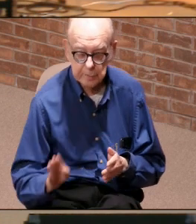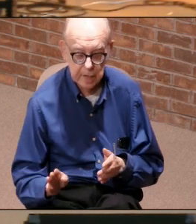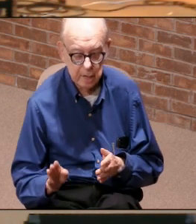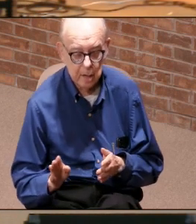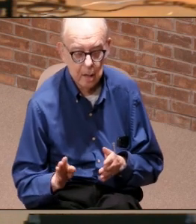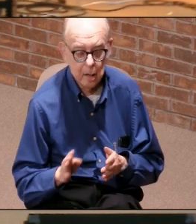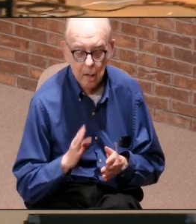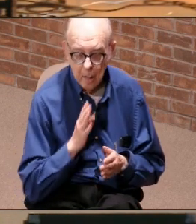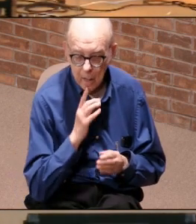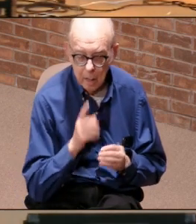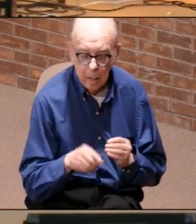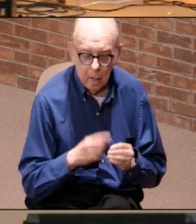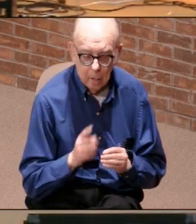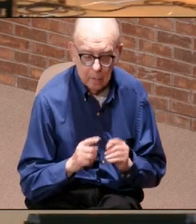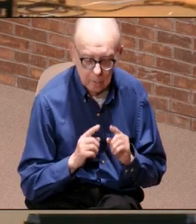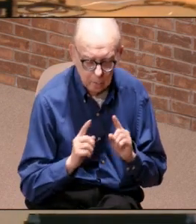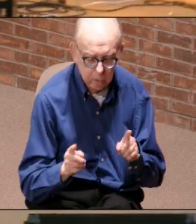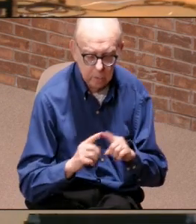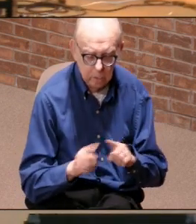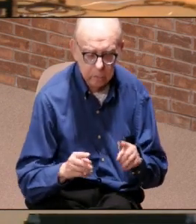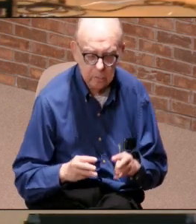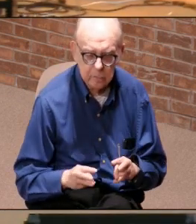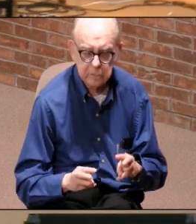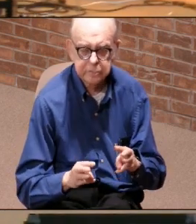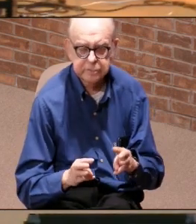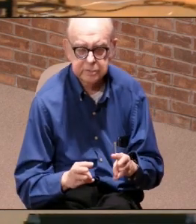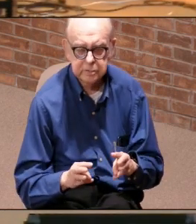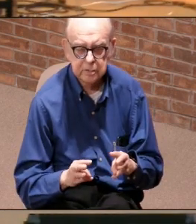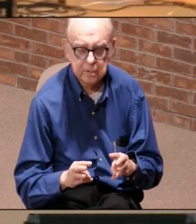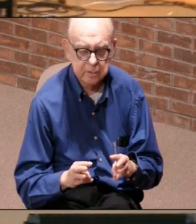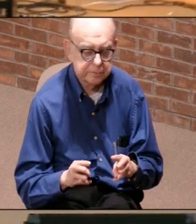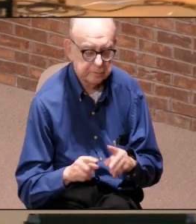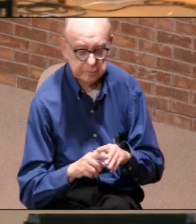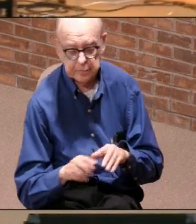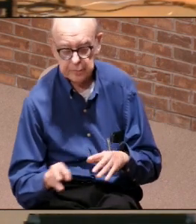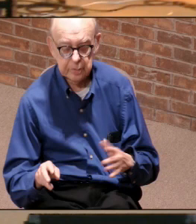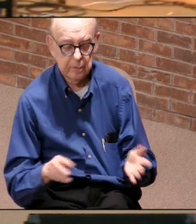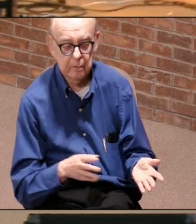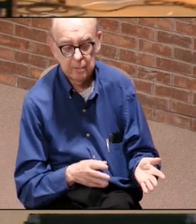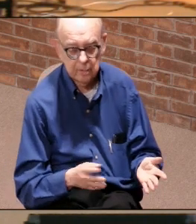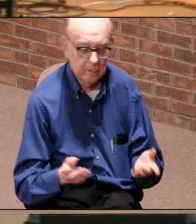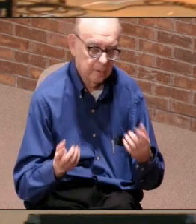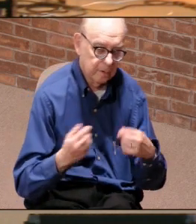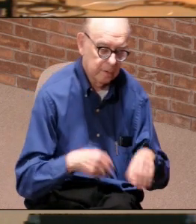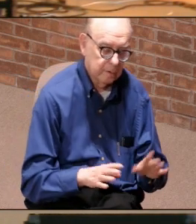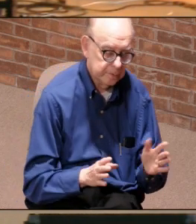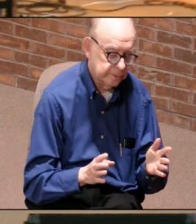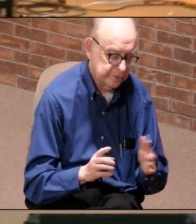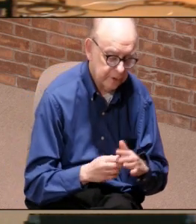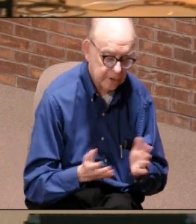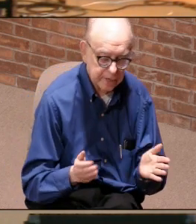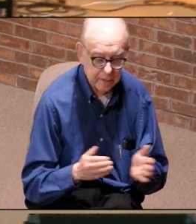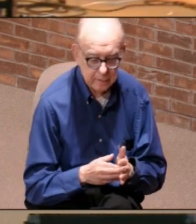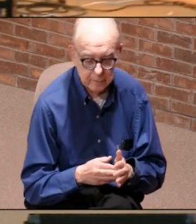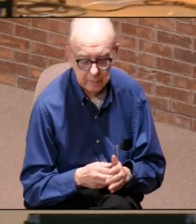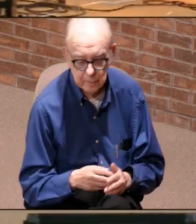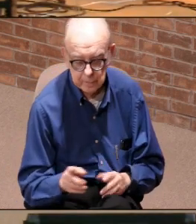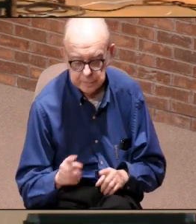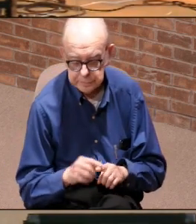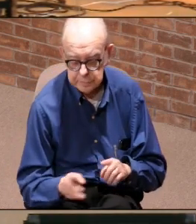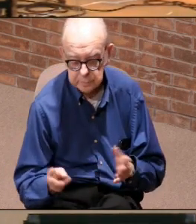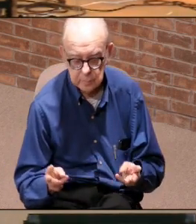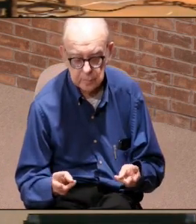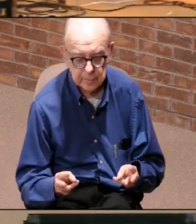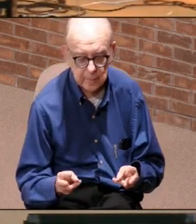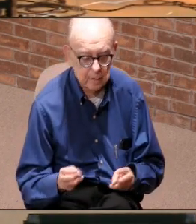You talk about going every which way, detours, coming back, starting over, going this